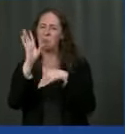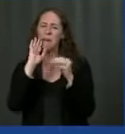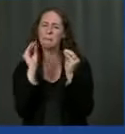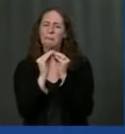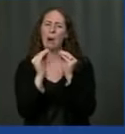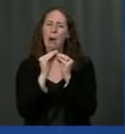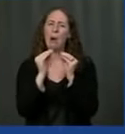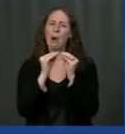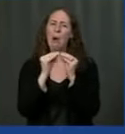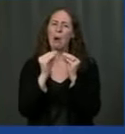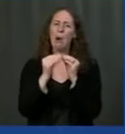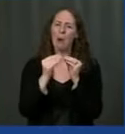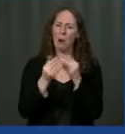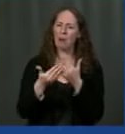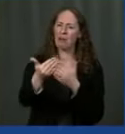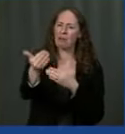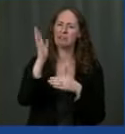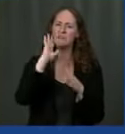storm continues